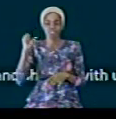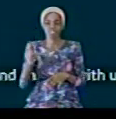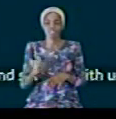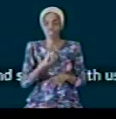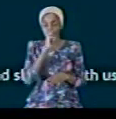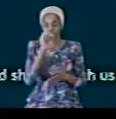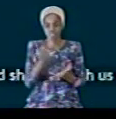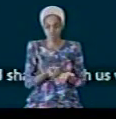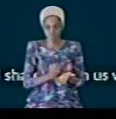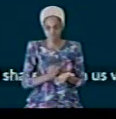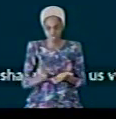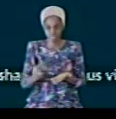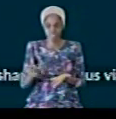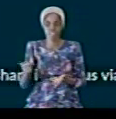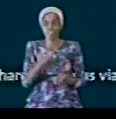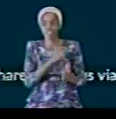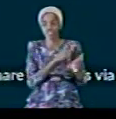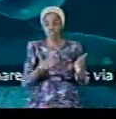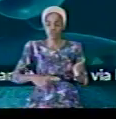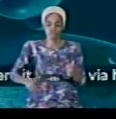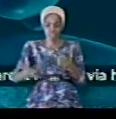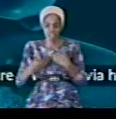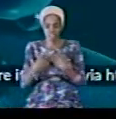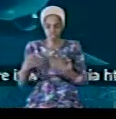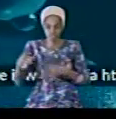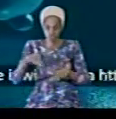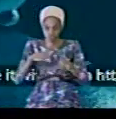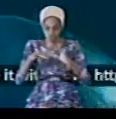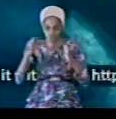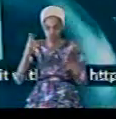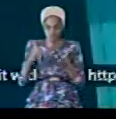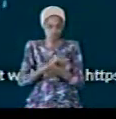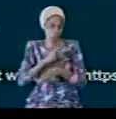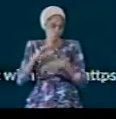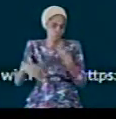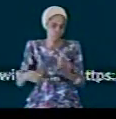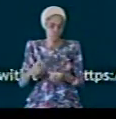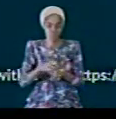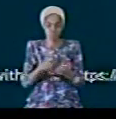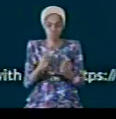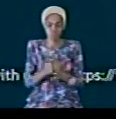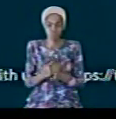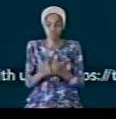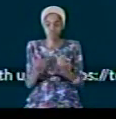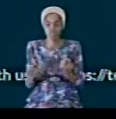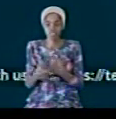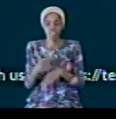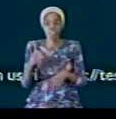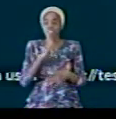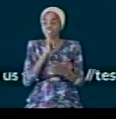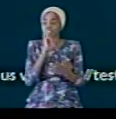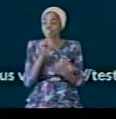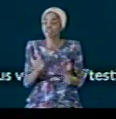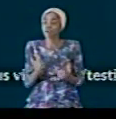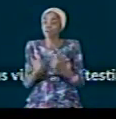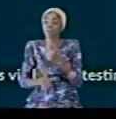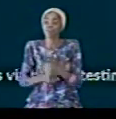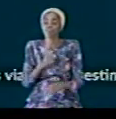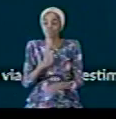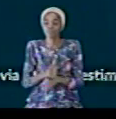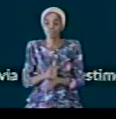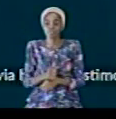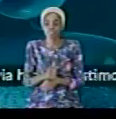done it. All the problems together are now confirmed by the medical practitioners as